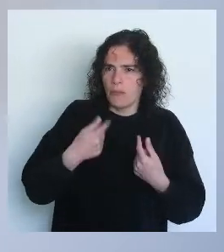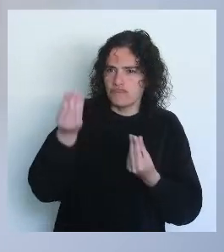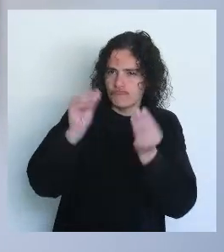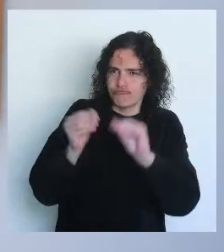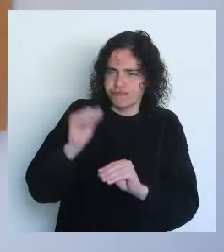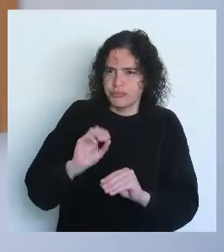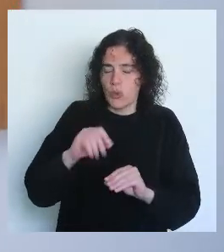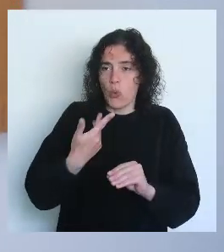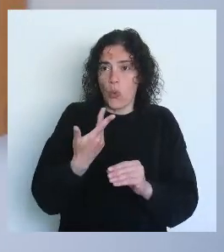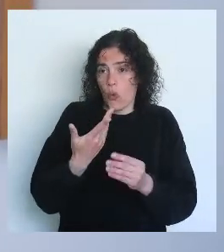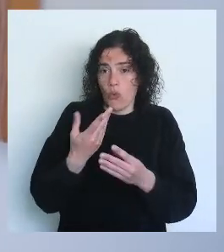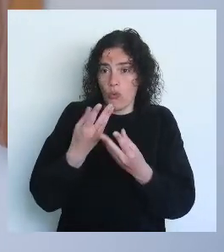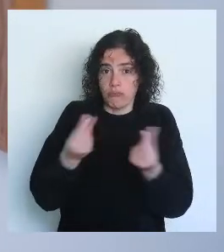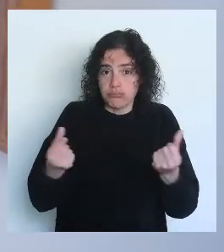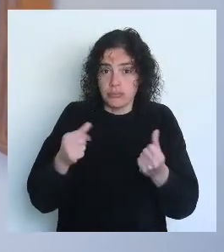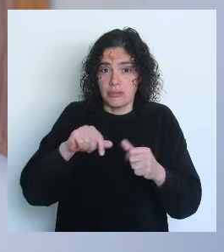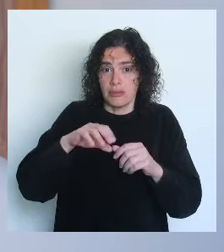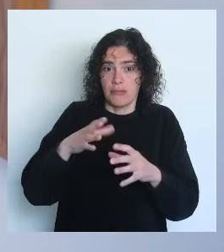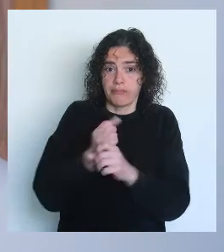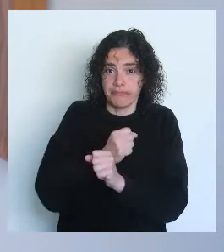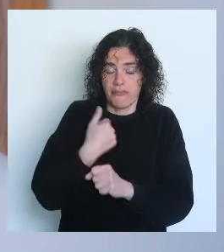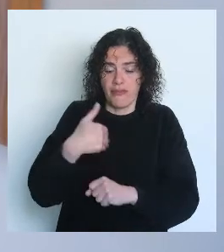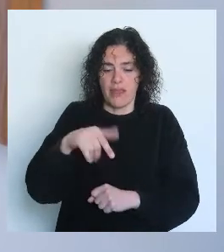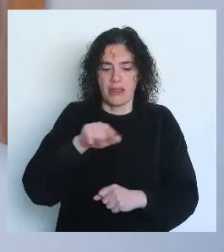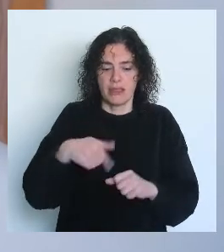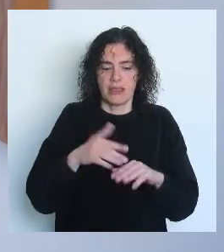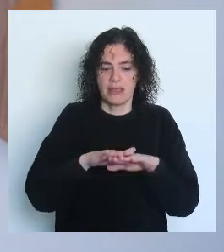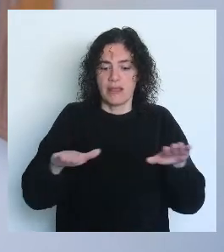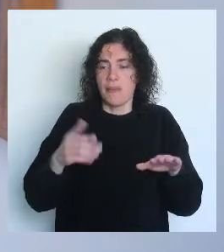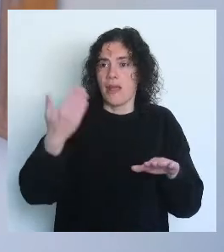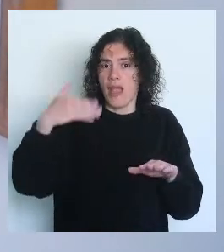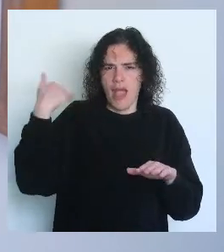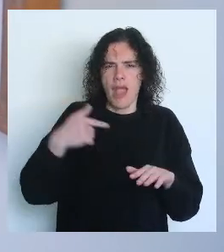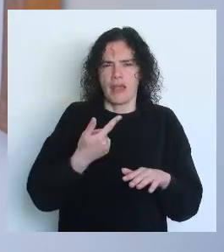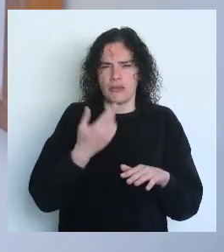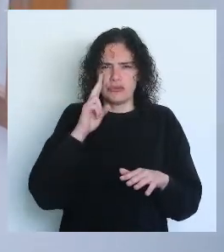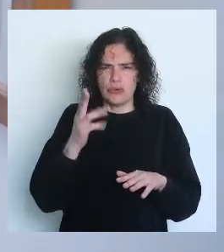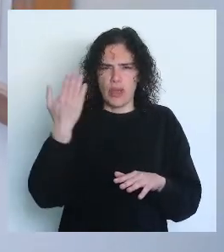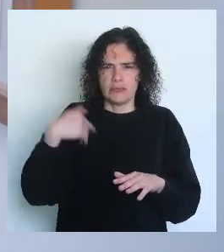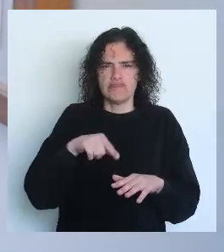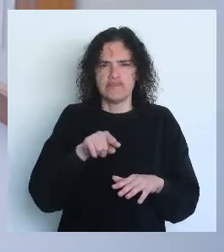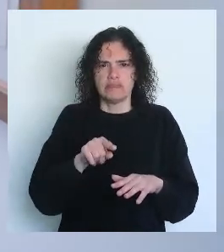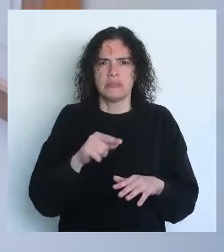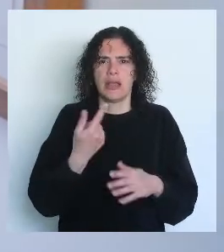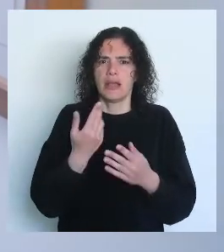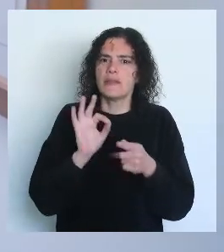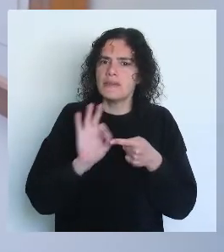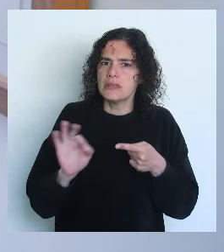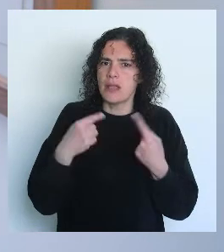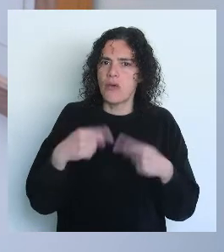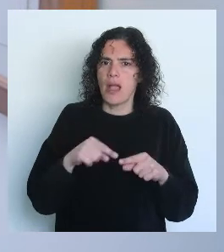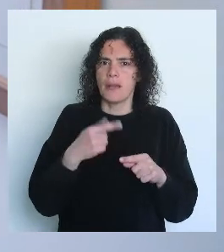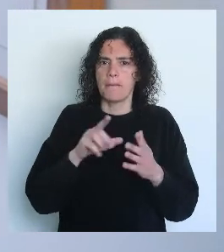recomposing itself or about to decompose. As with Lapa and the table, as with Richter, there is